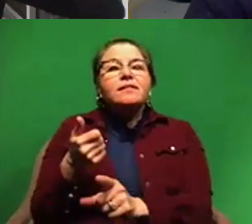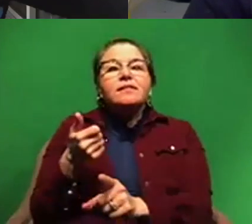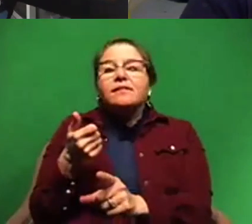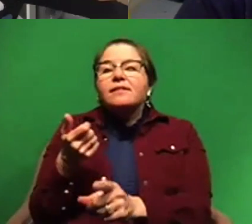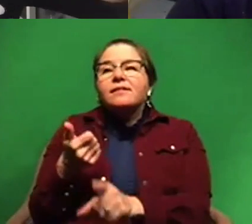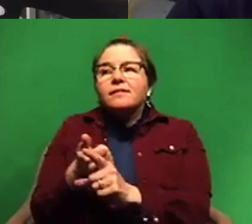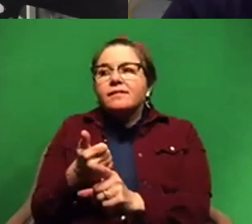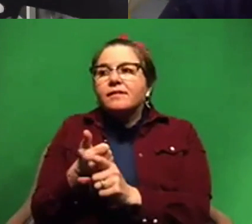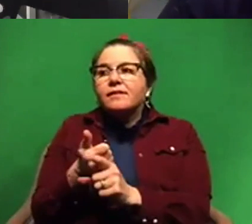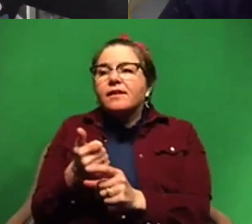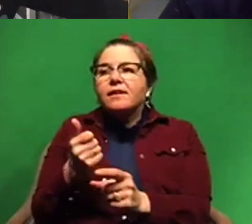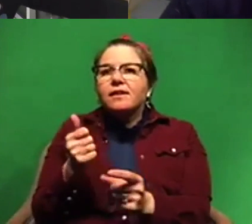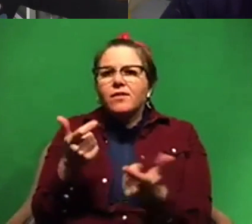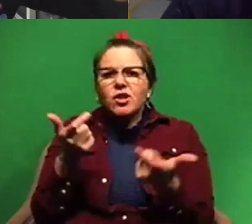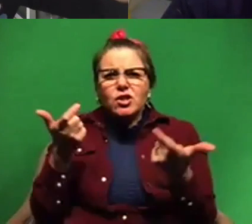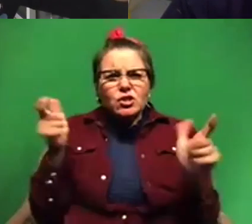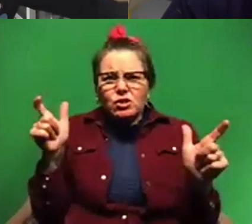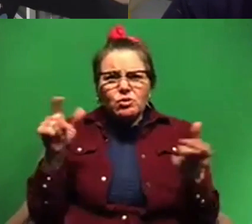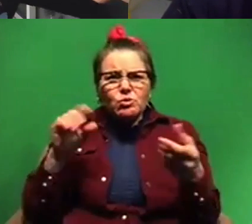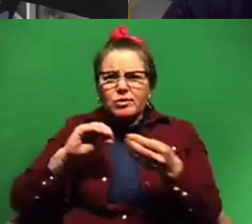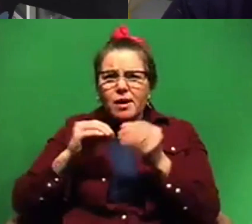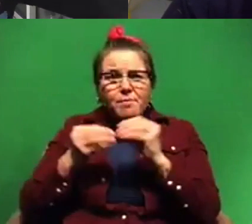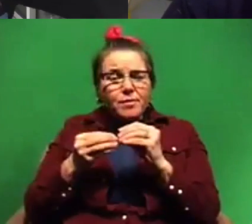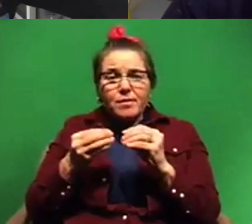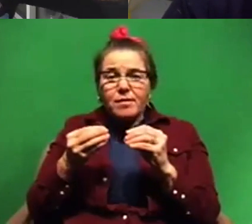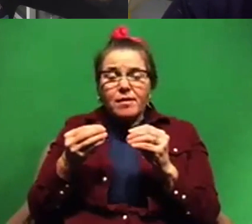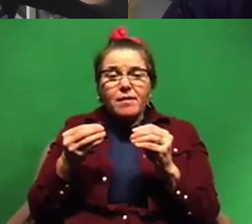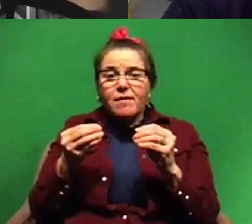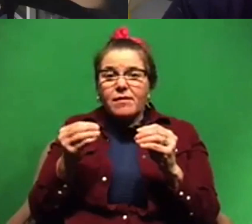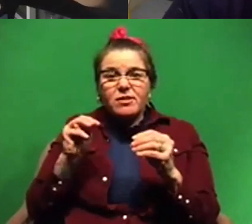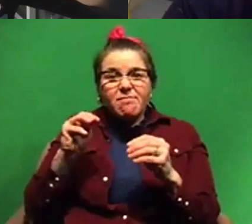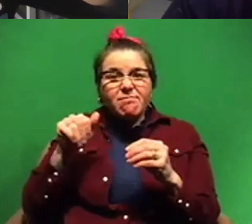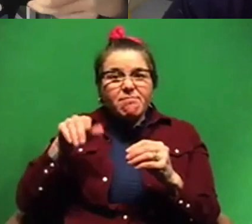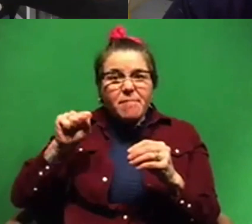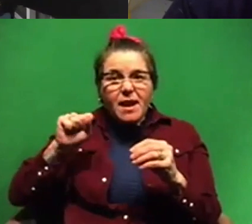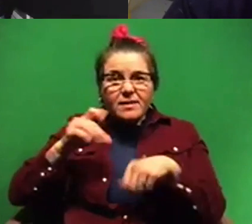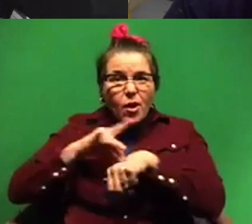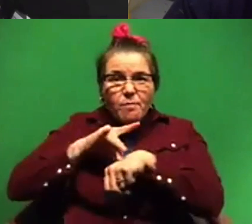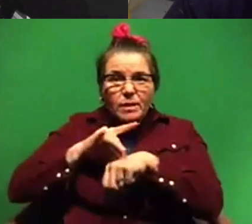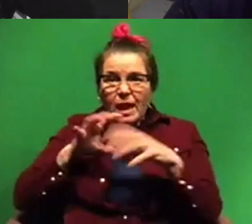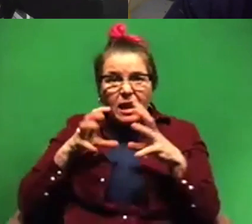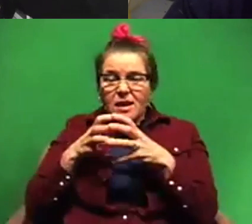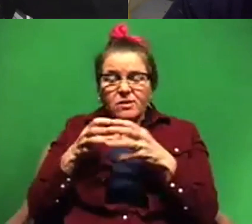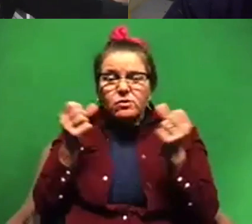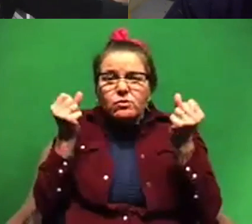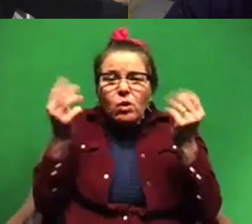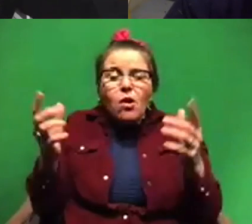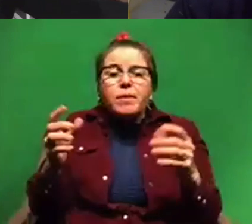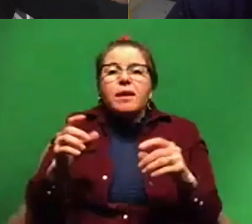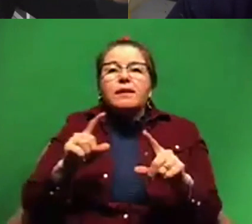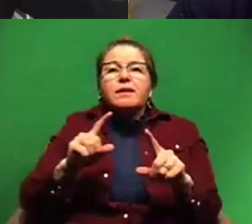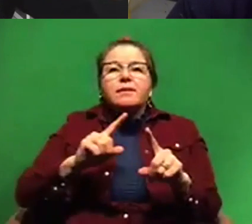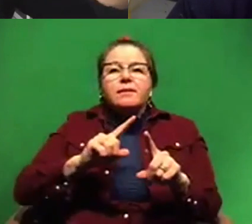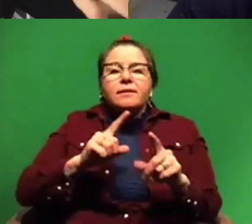And they make up a huge amount of just like the mass of this planet, and they perform really, really